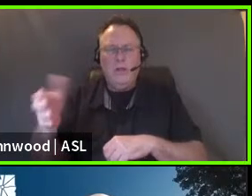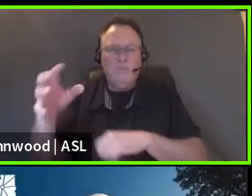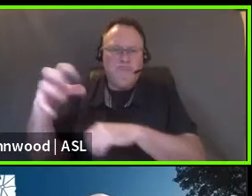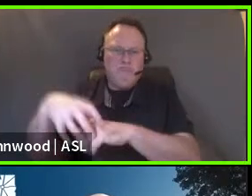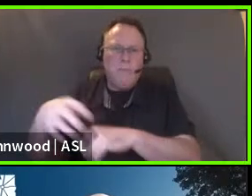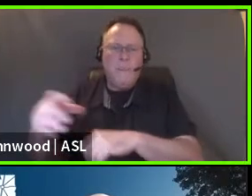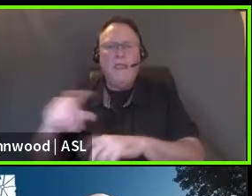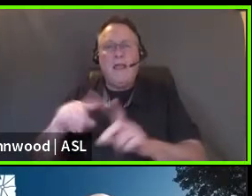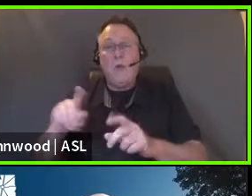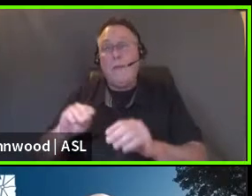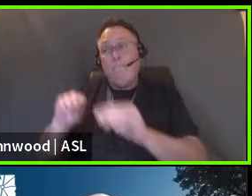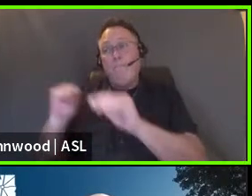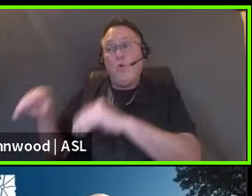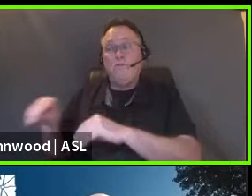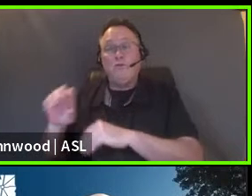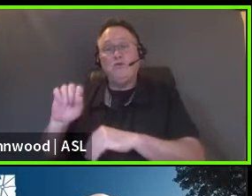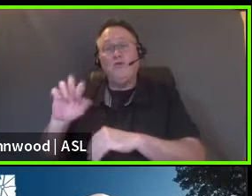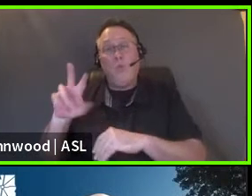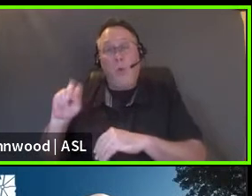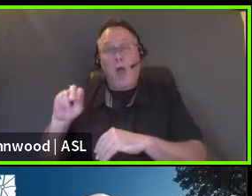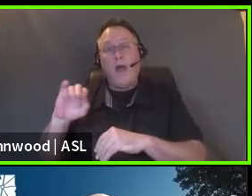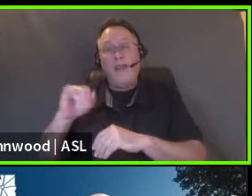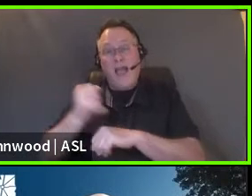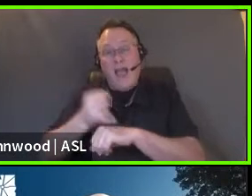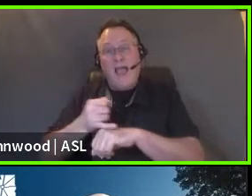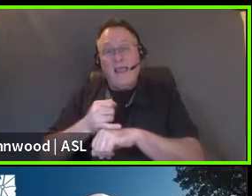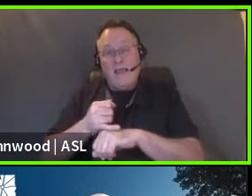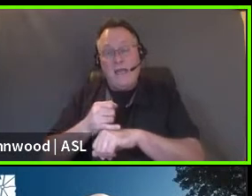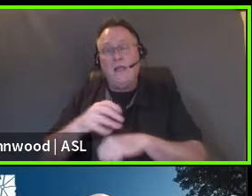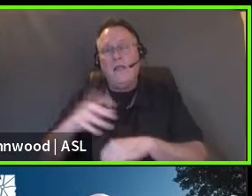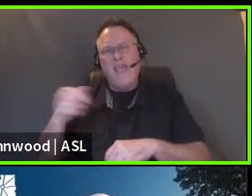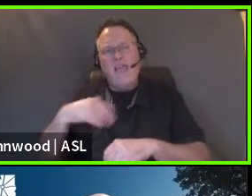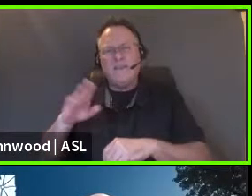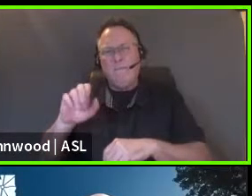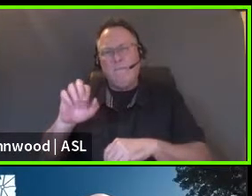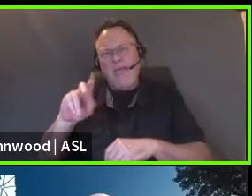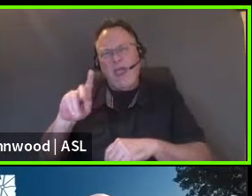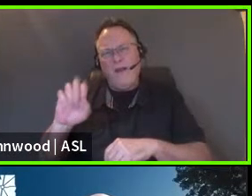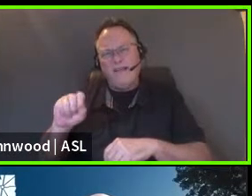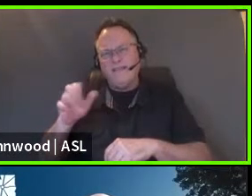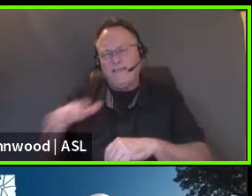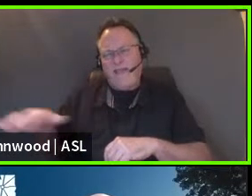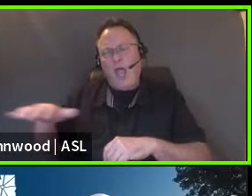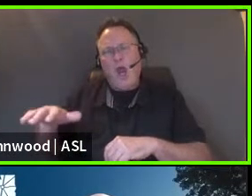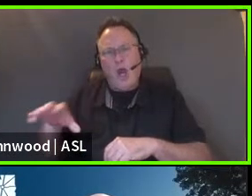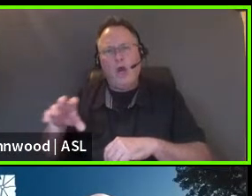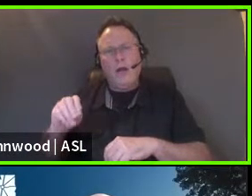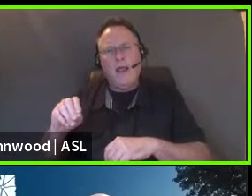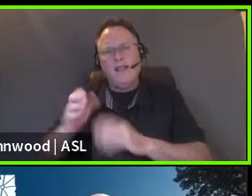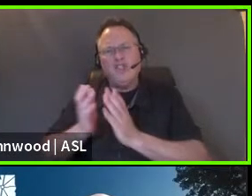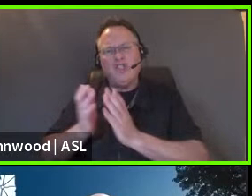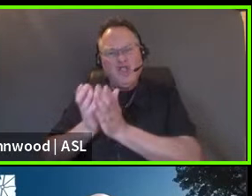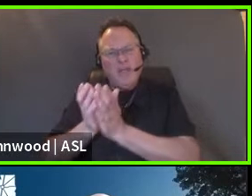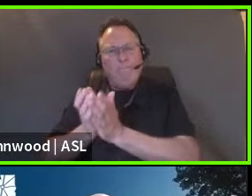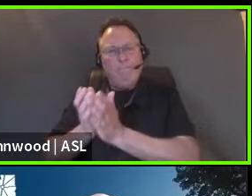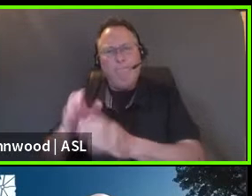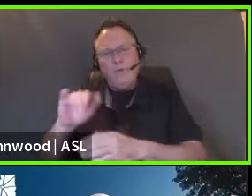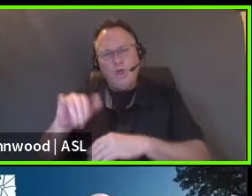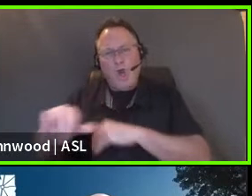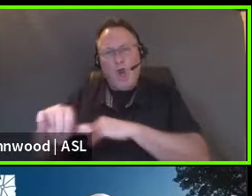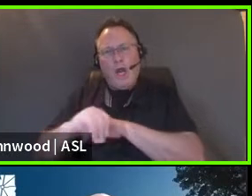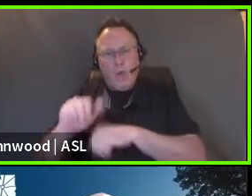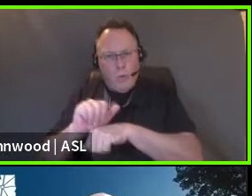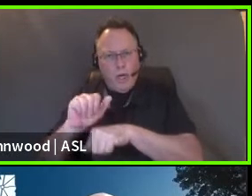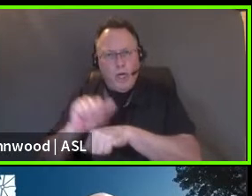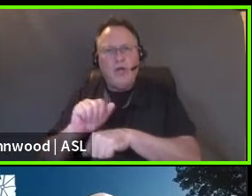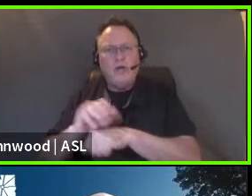Swan Island, where Kaiser had one of his shipyards. There were some barracks out there that had housed shipyard workers, and I think also